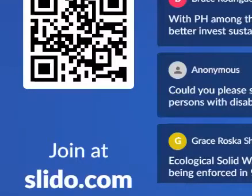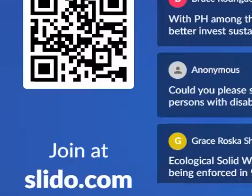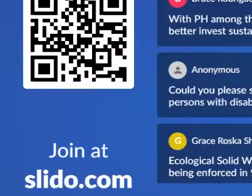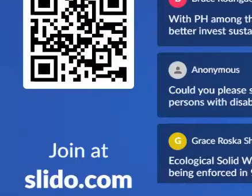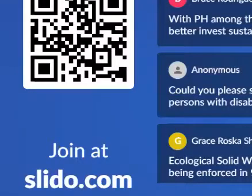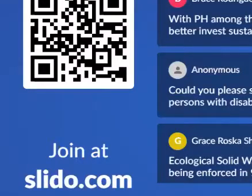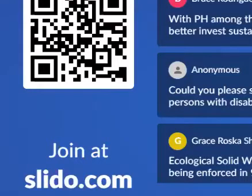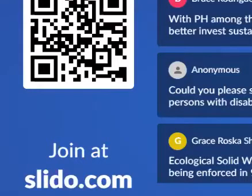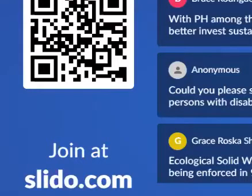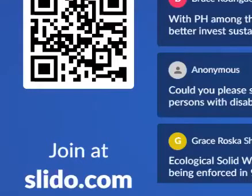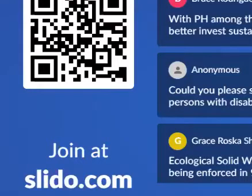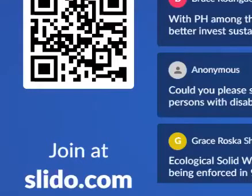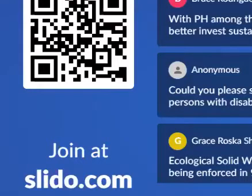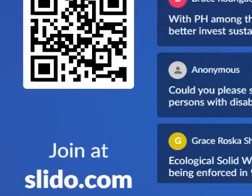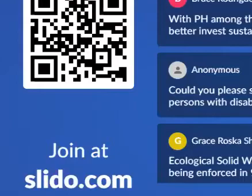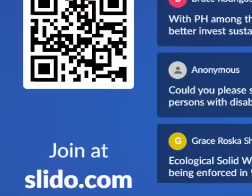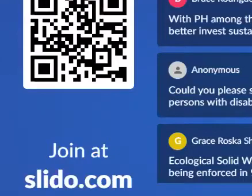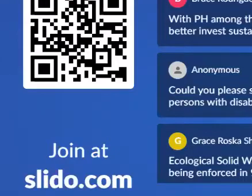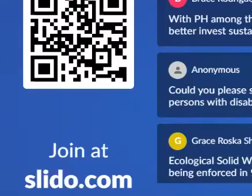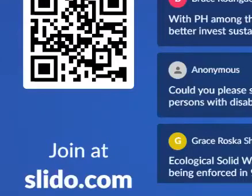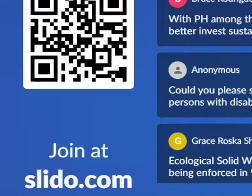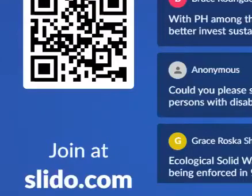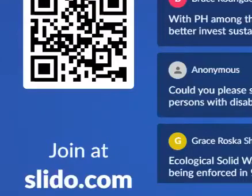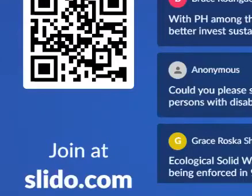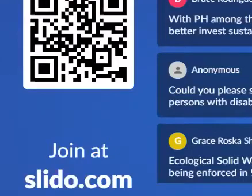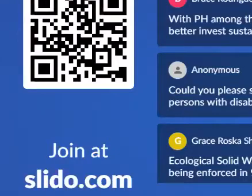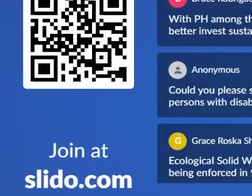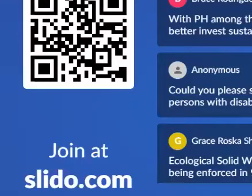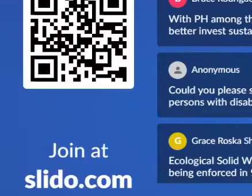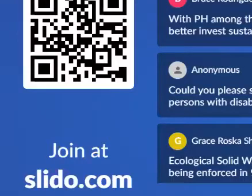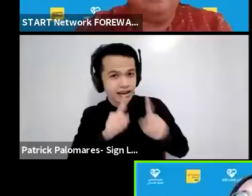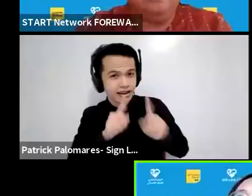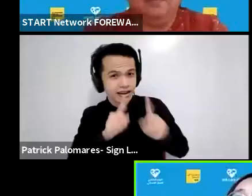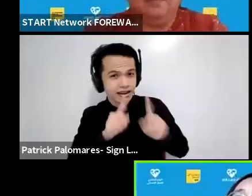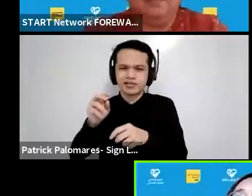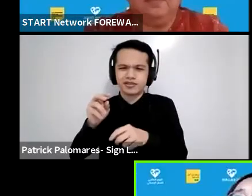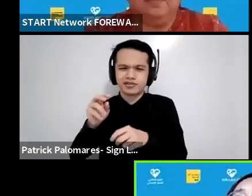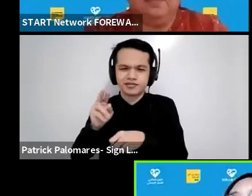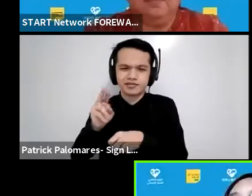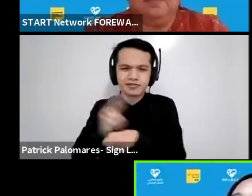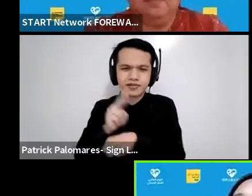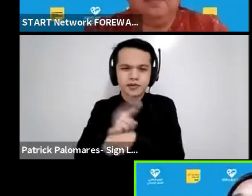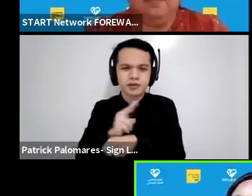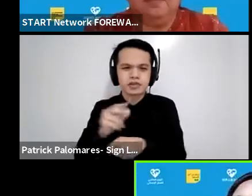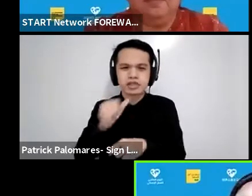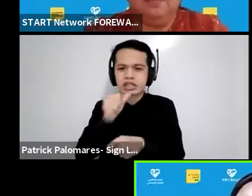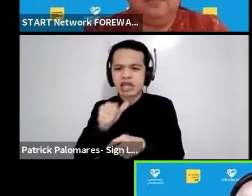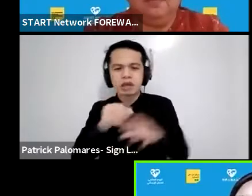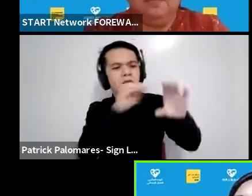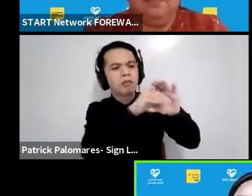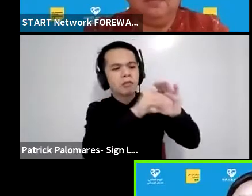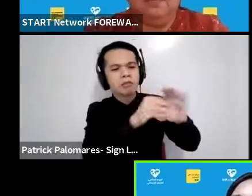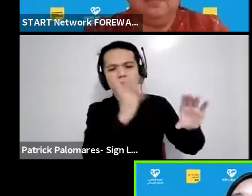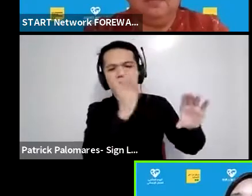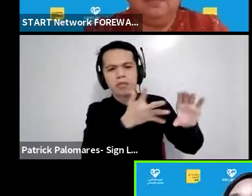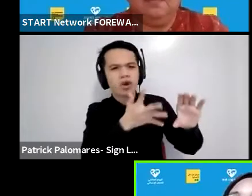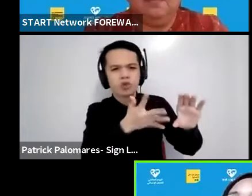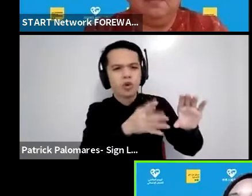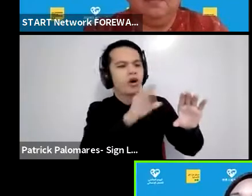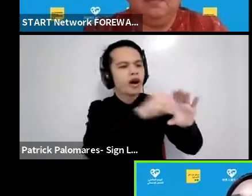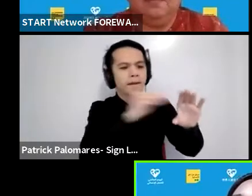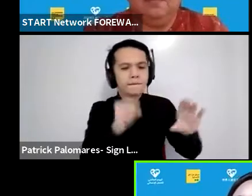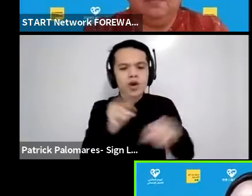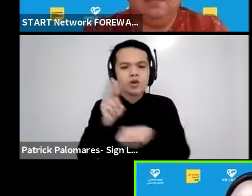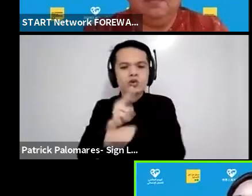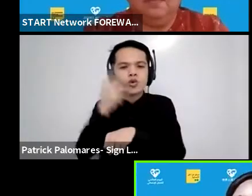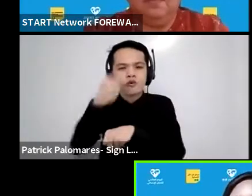here, they're used properly, not for band-aid solutions, not to just sit in a bank not being used, but to actually be used for